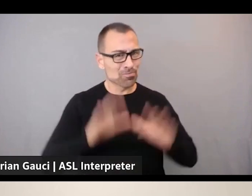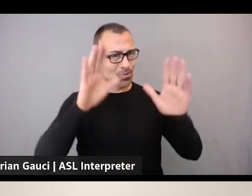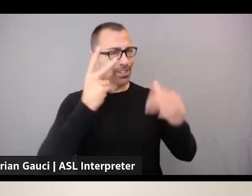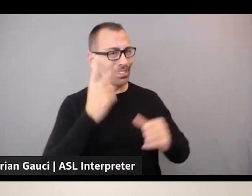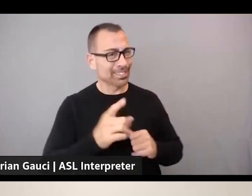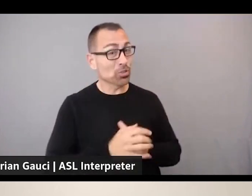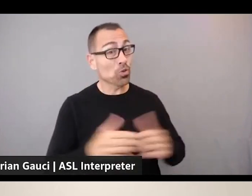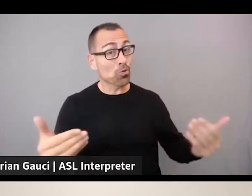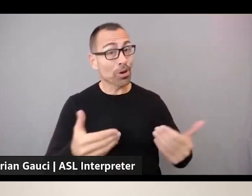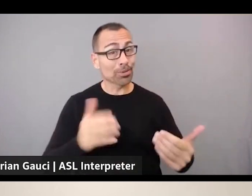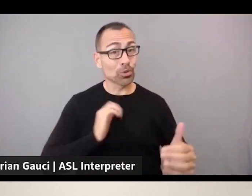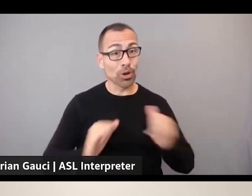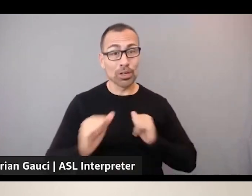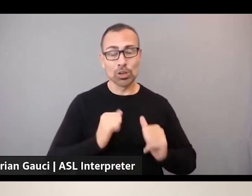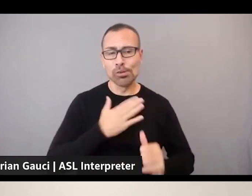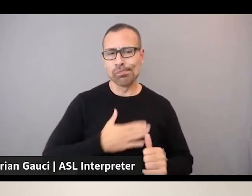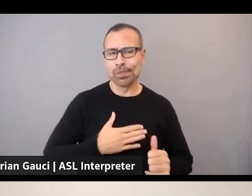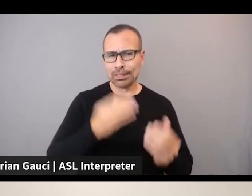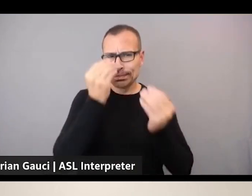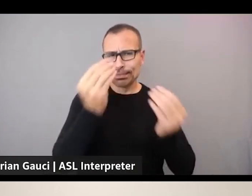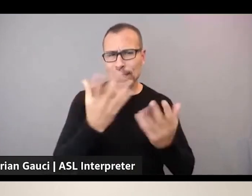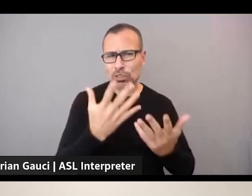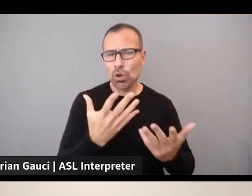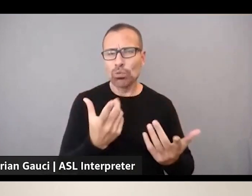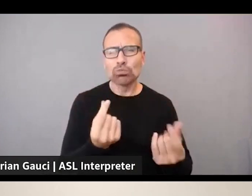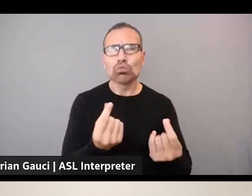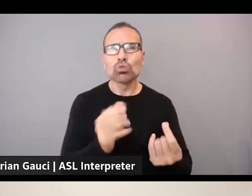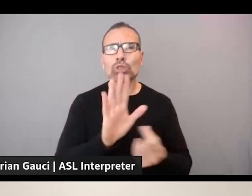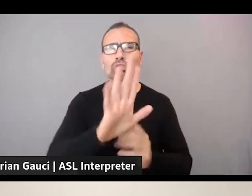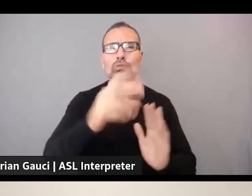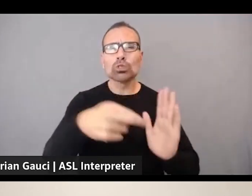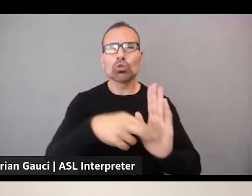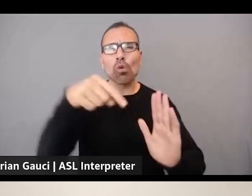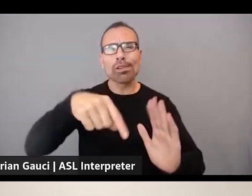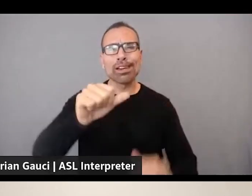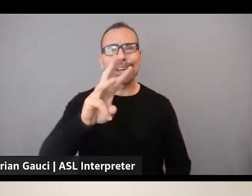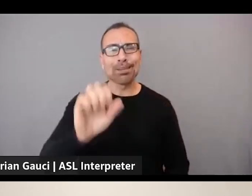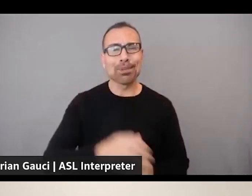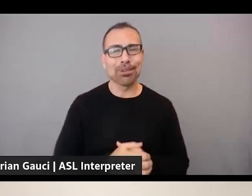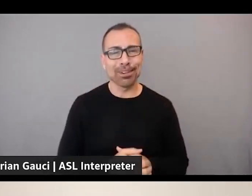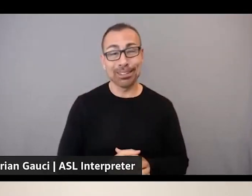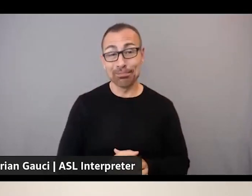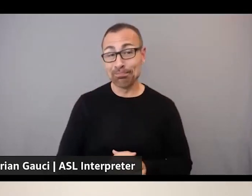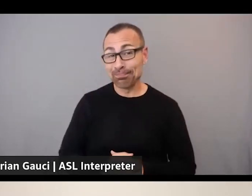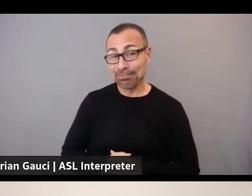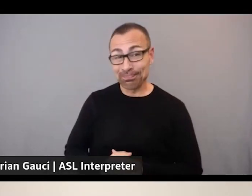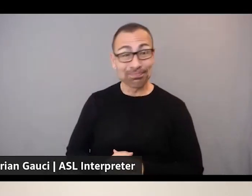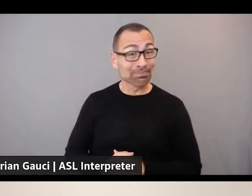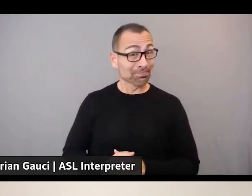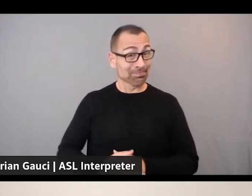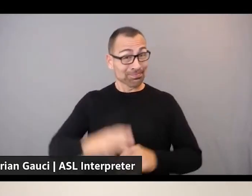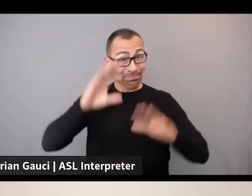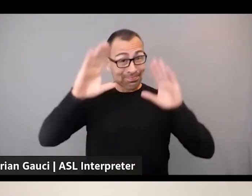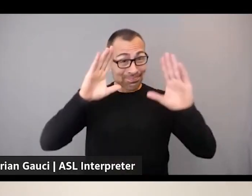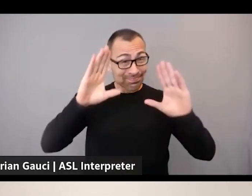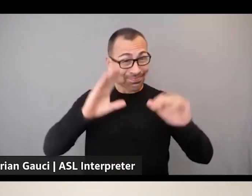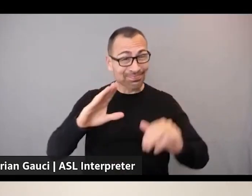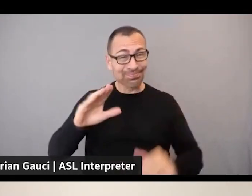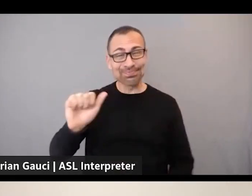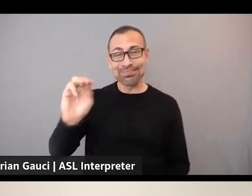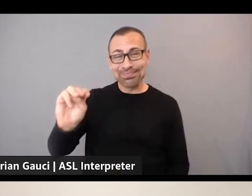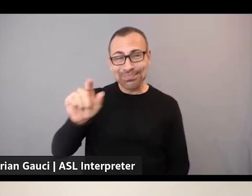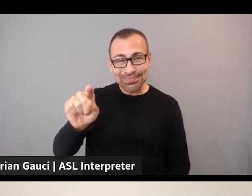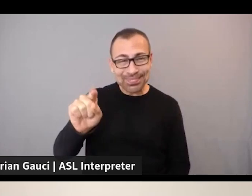little bit about what it is you do here at AWS. Hi, AM. Hi, Brian. It's great to be here with you all.